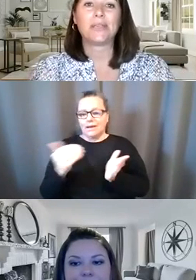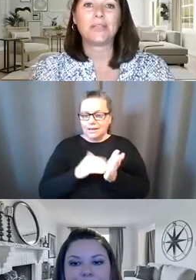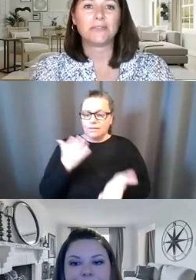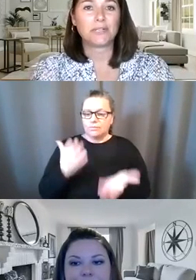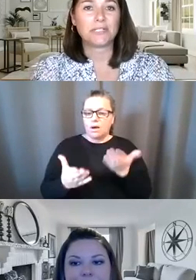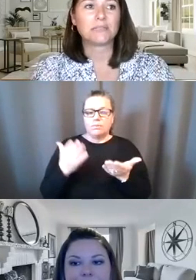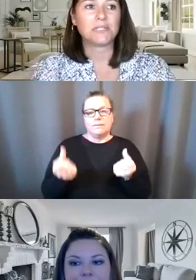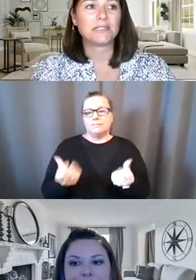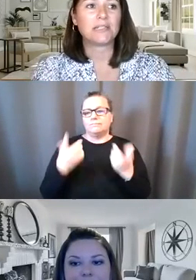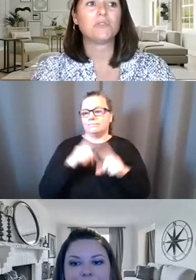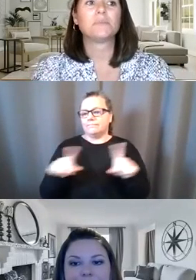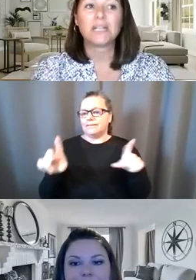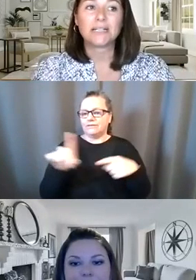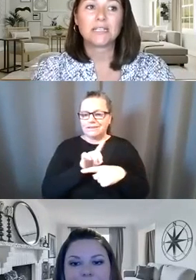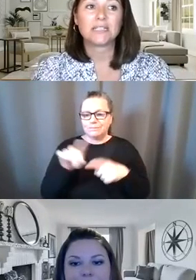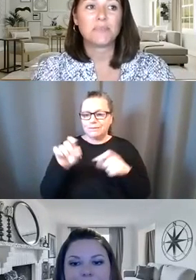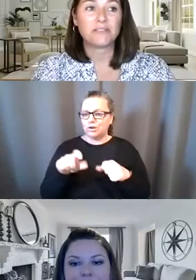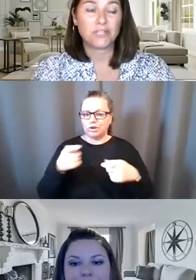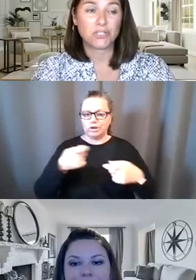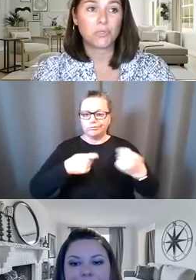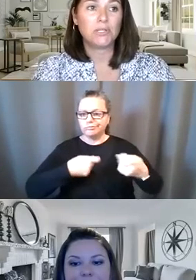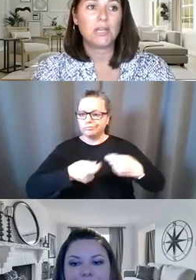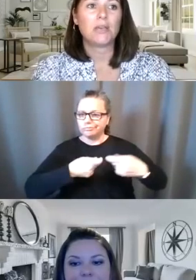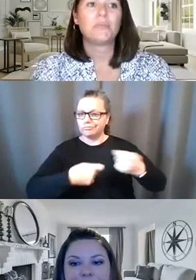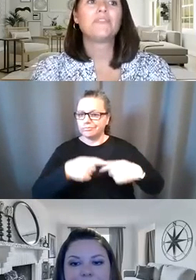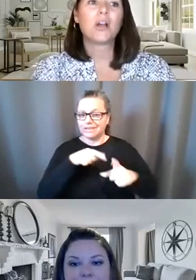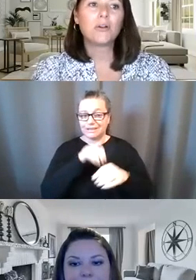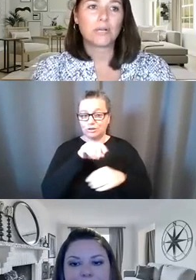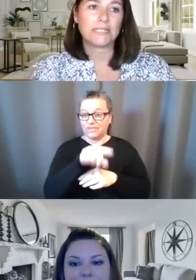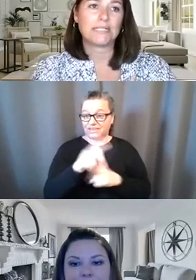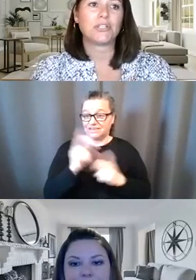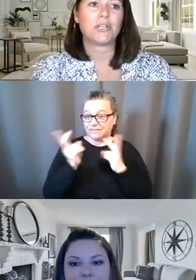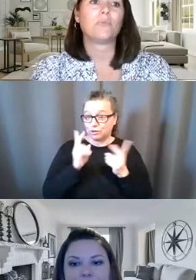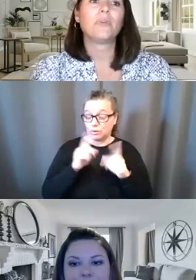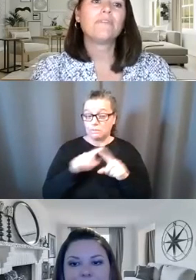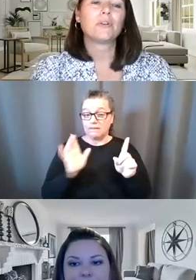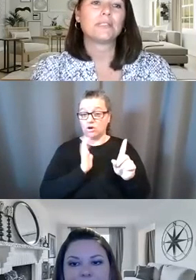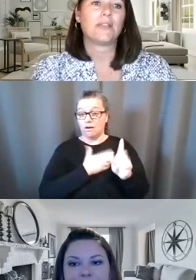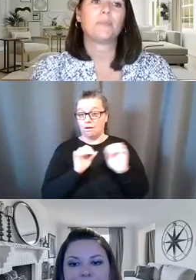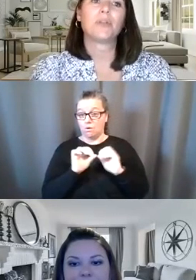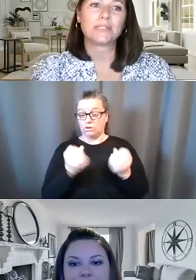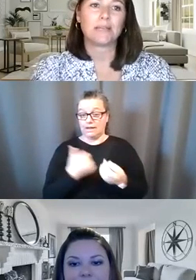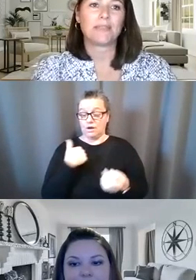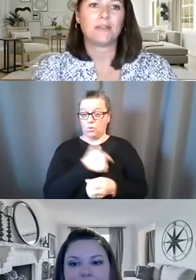a million different disciplines that you could plug into this visual, but for our organization,